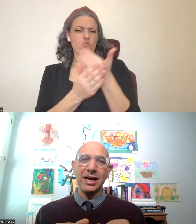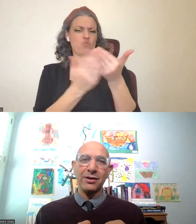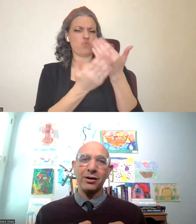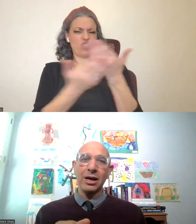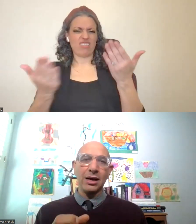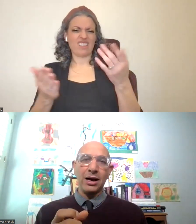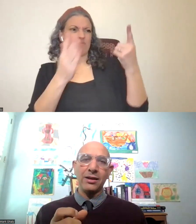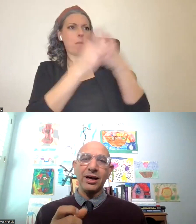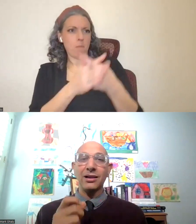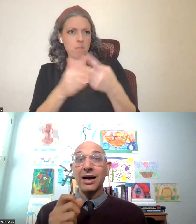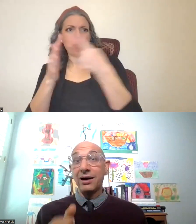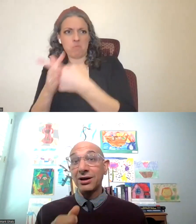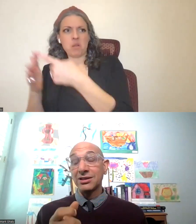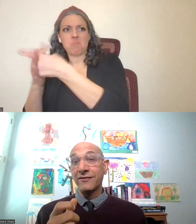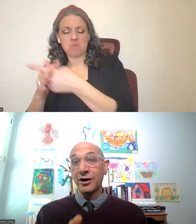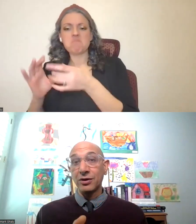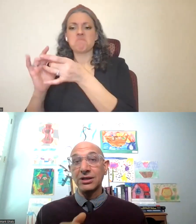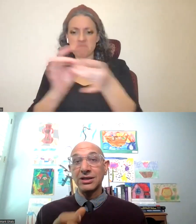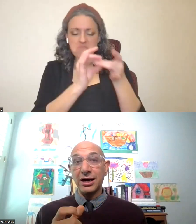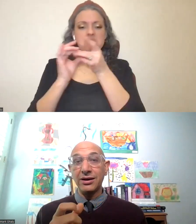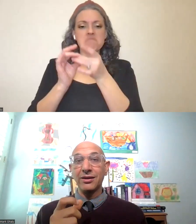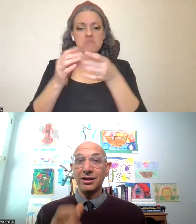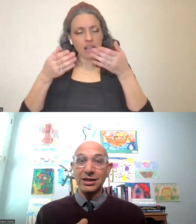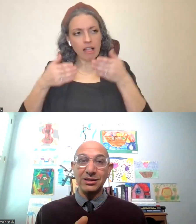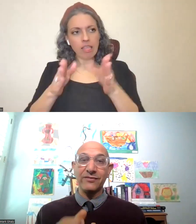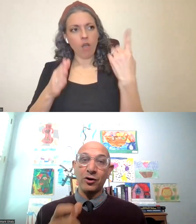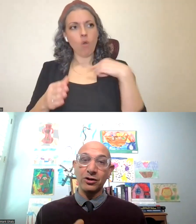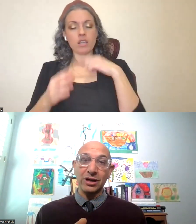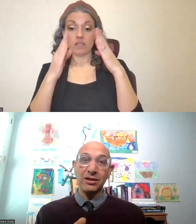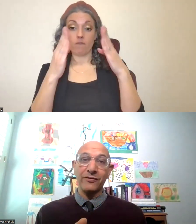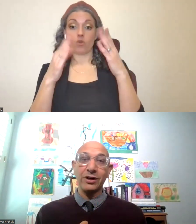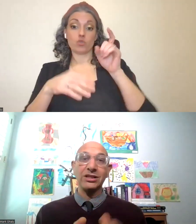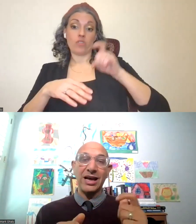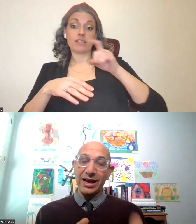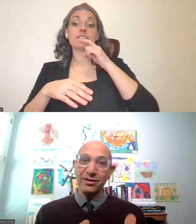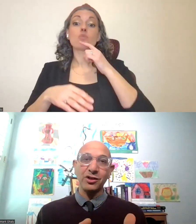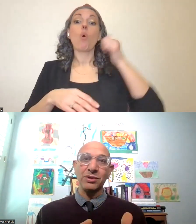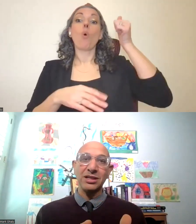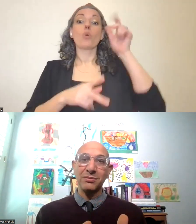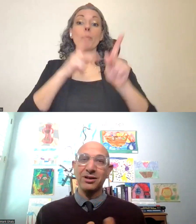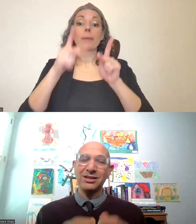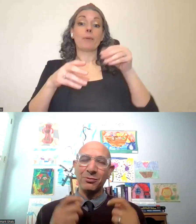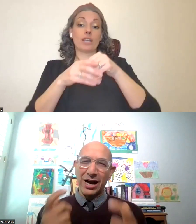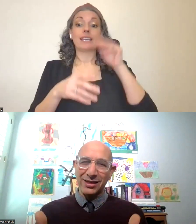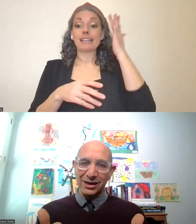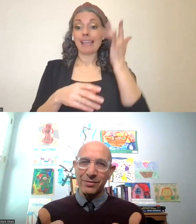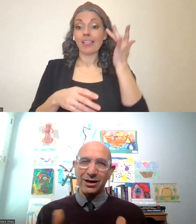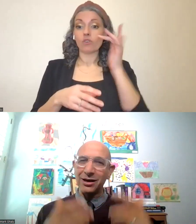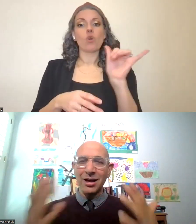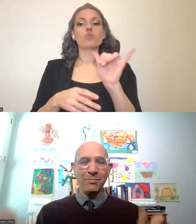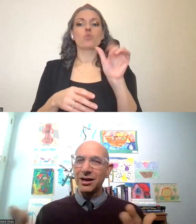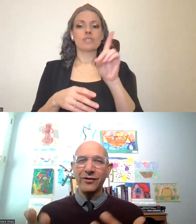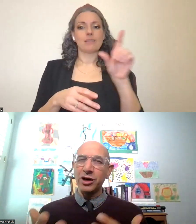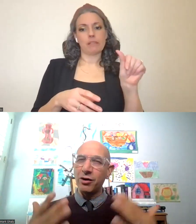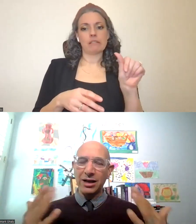coming together that allow us to focus on the needs of older Californians and those with disabilities. And when I think about